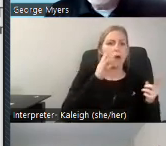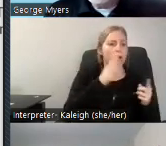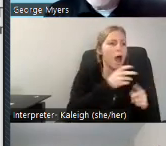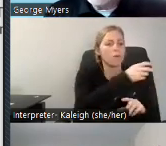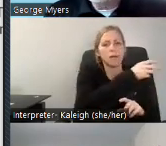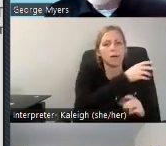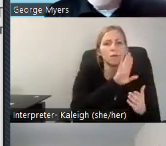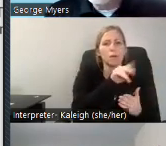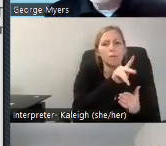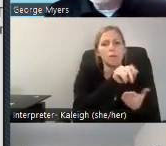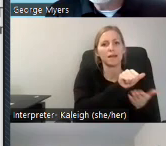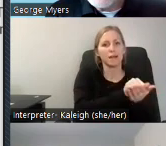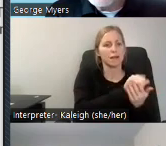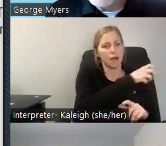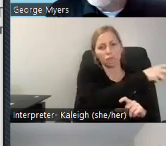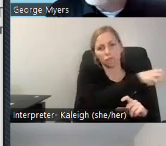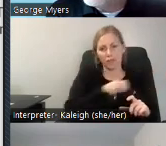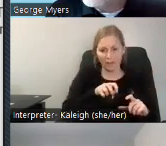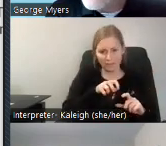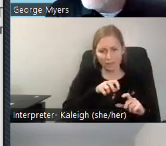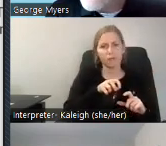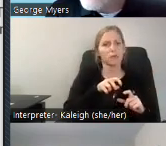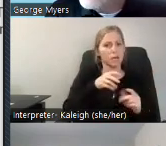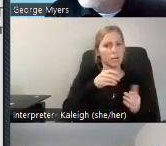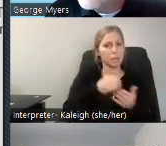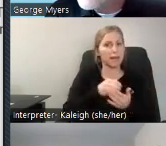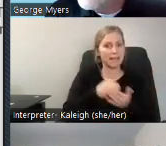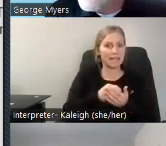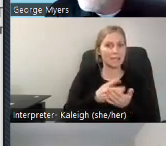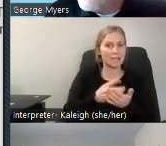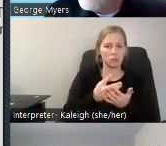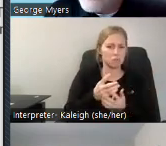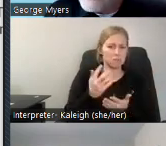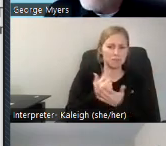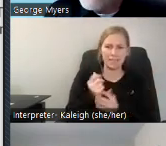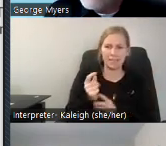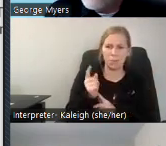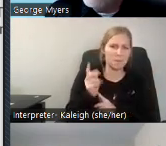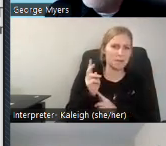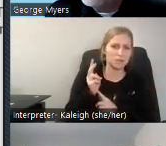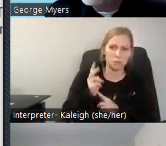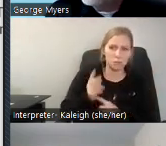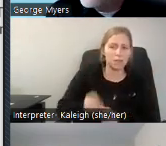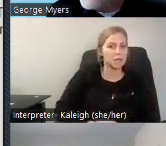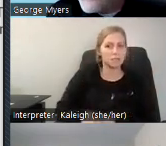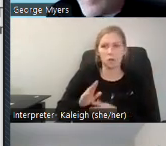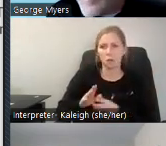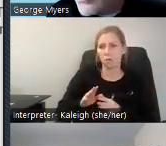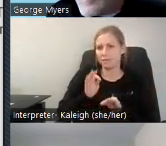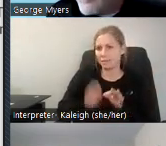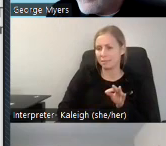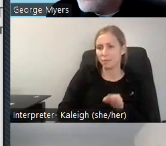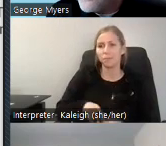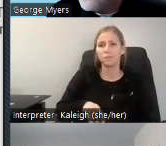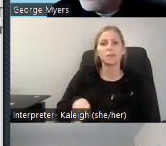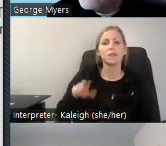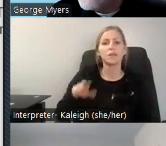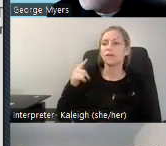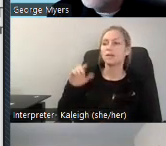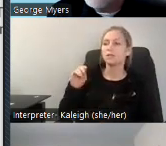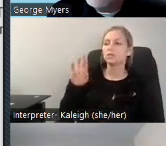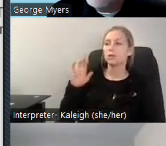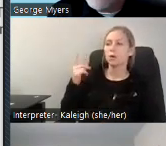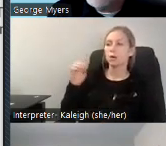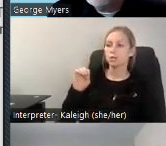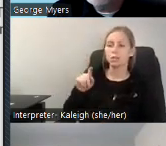really- And take a minute if you would, Robert. I know you talked to me about the difference between Cash App and